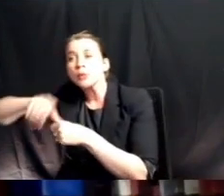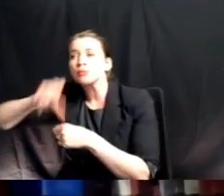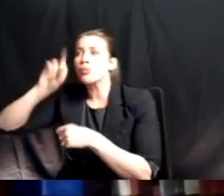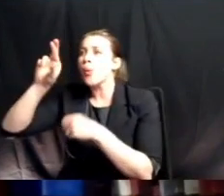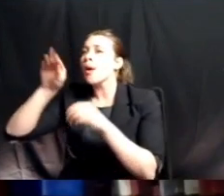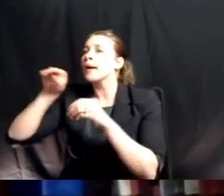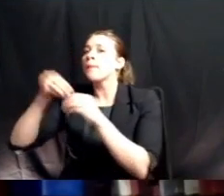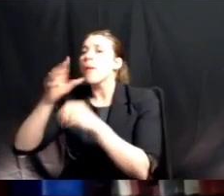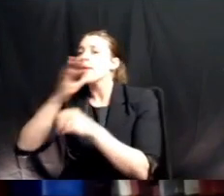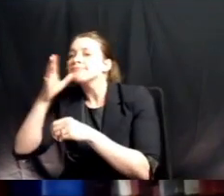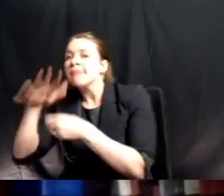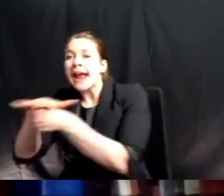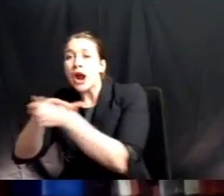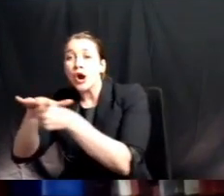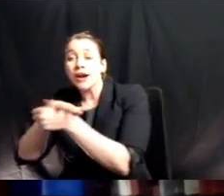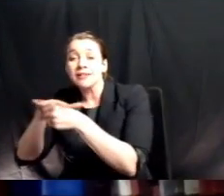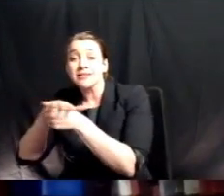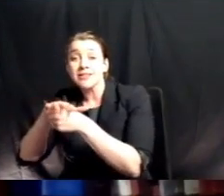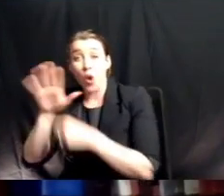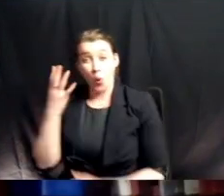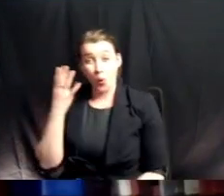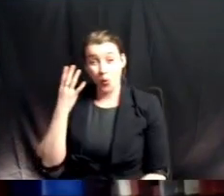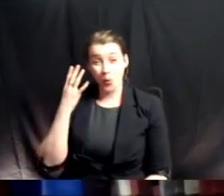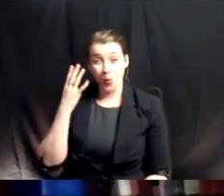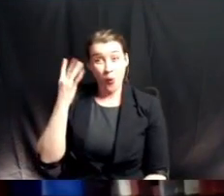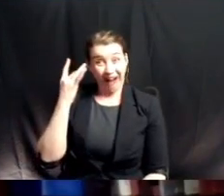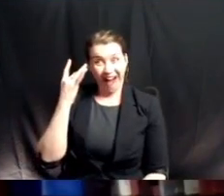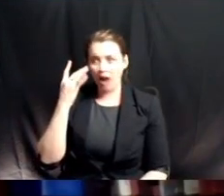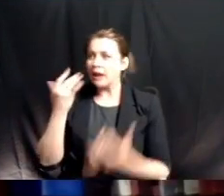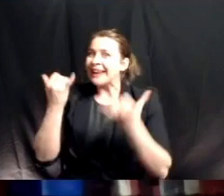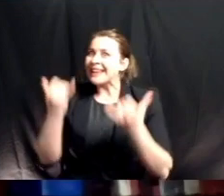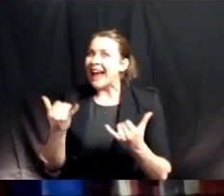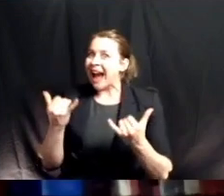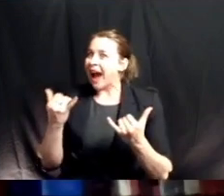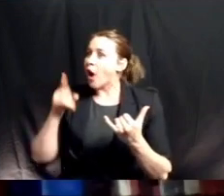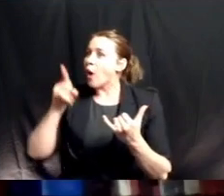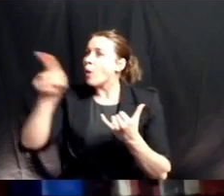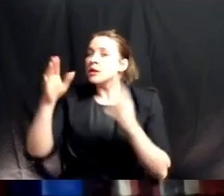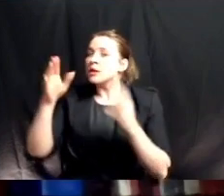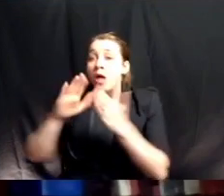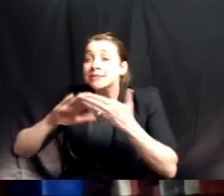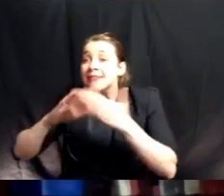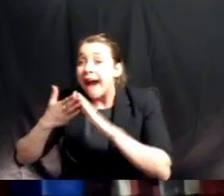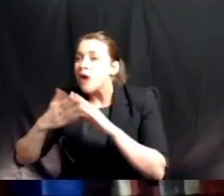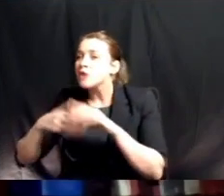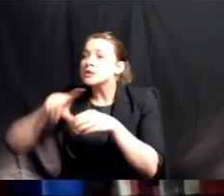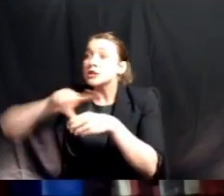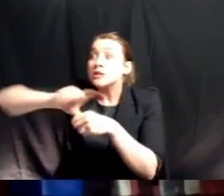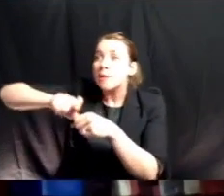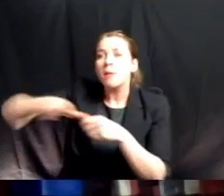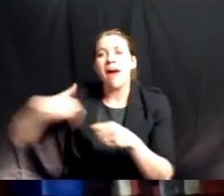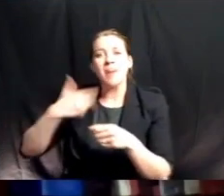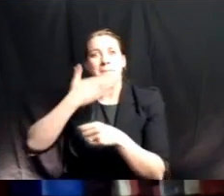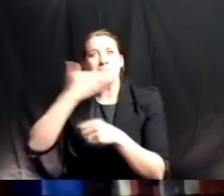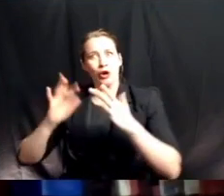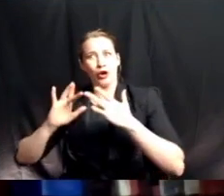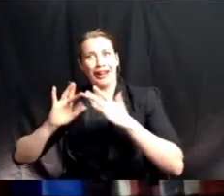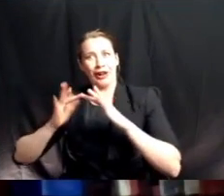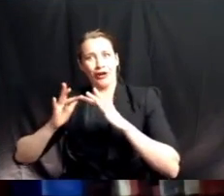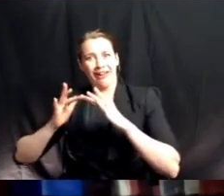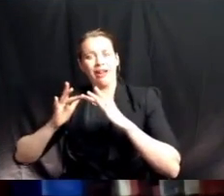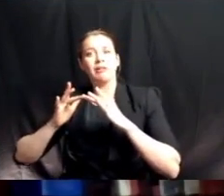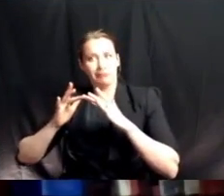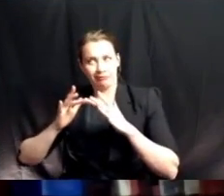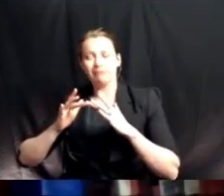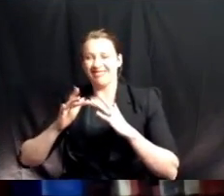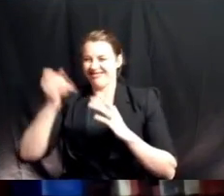part because of the expansion of broadband, which of course we're doing a lot of work on here in Illinois, and our Rebuild